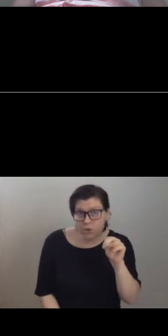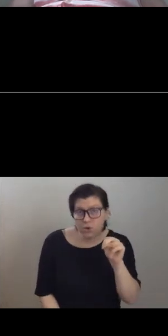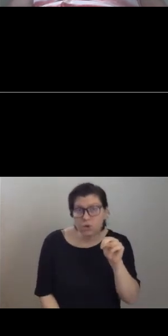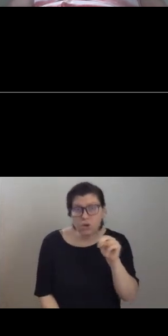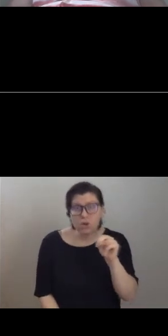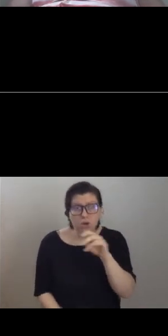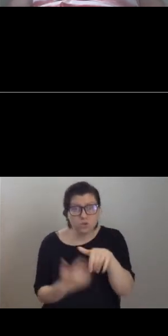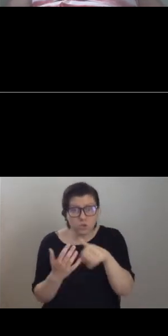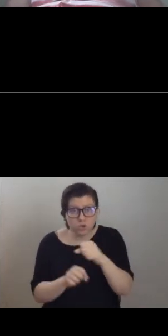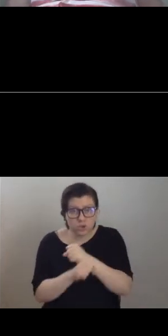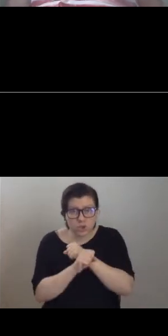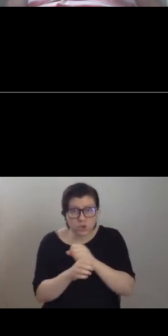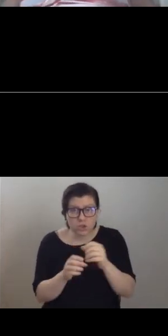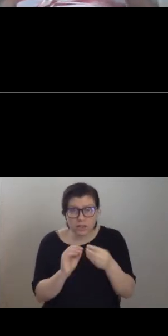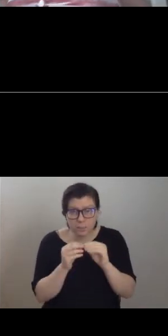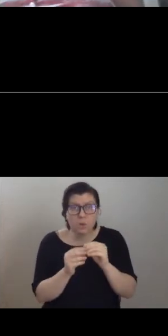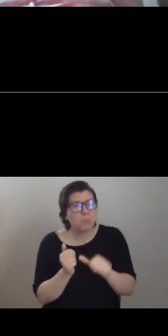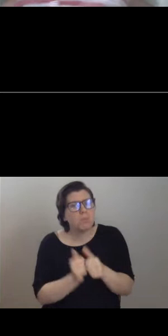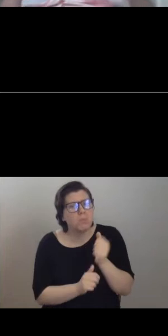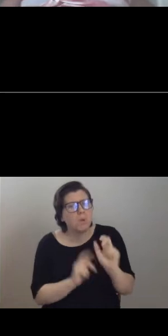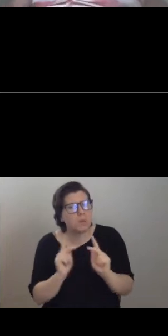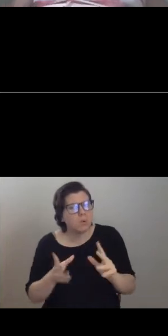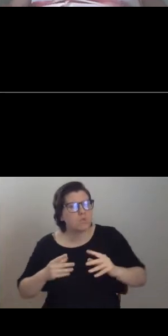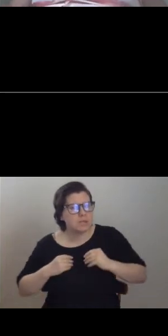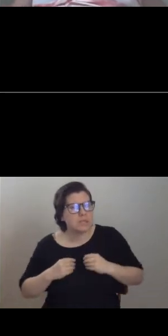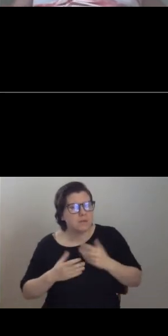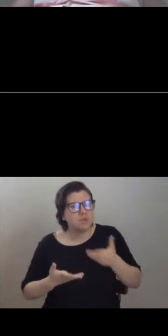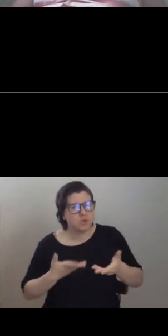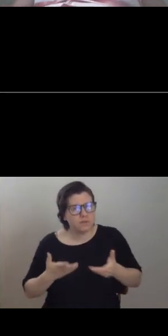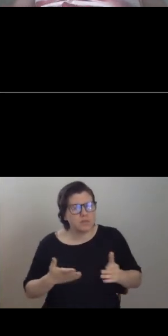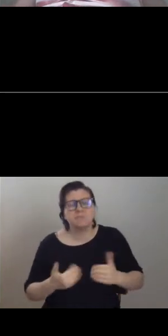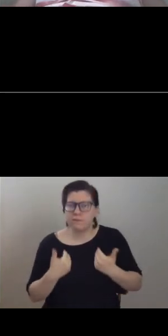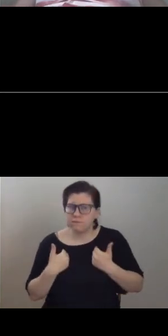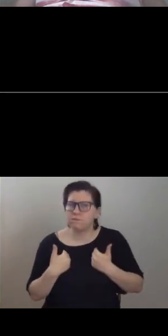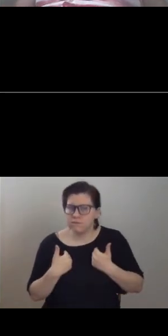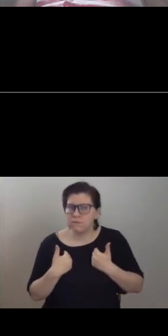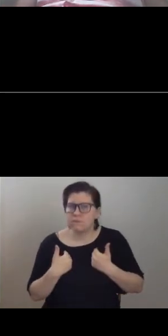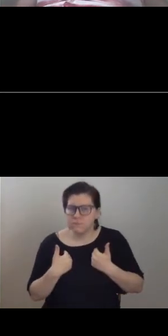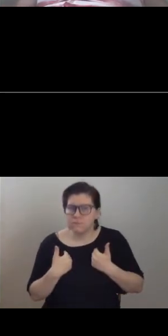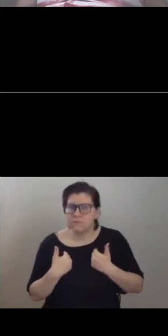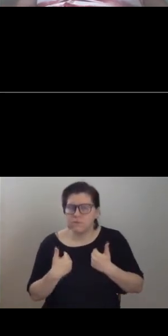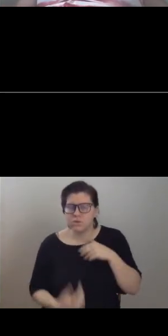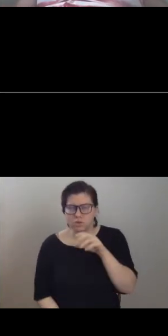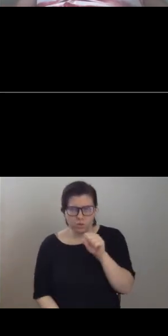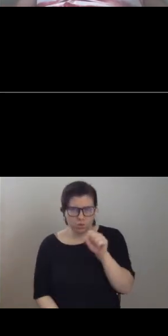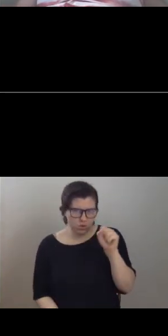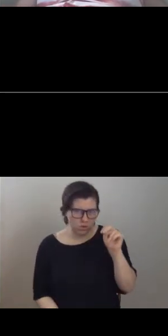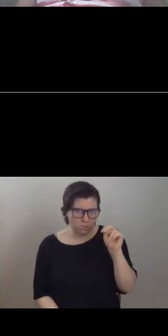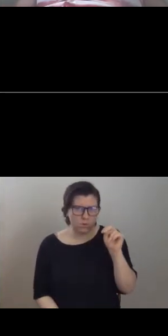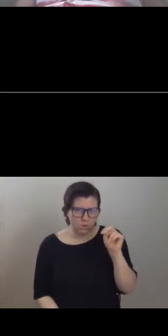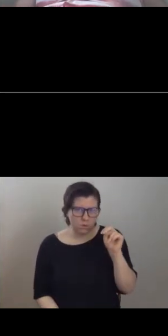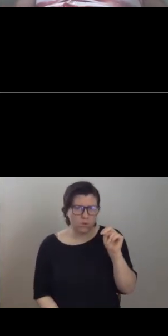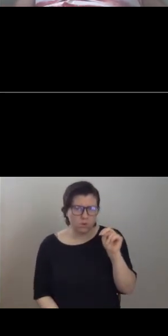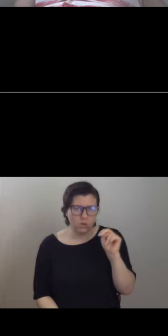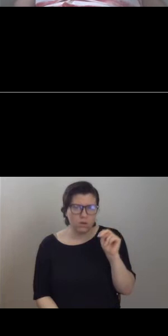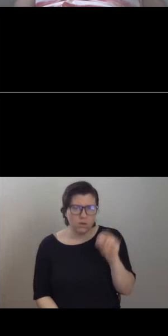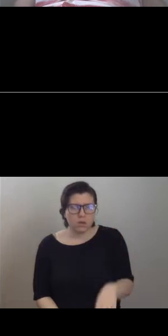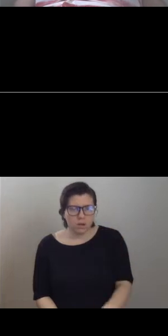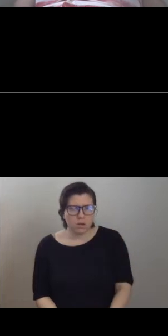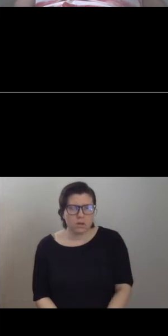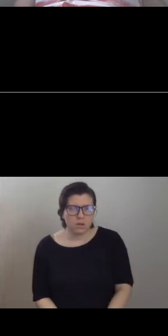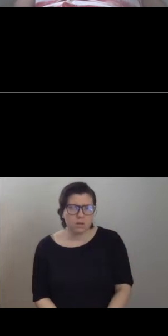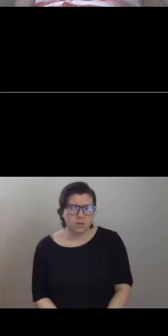who receive services do have a social security number, and you